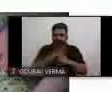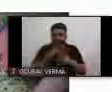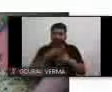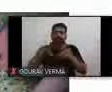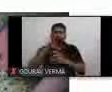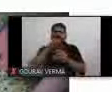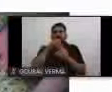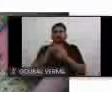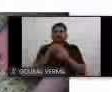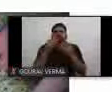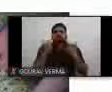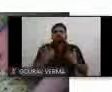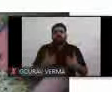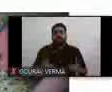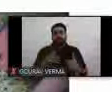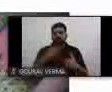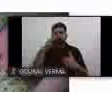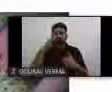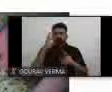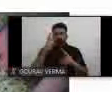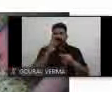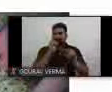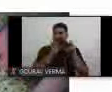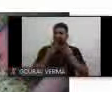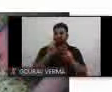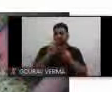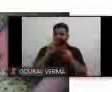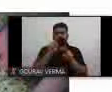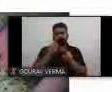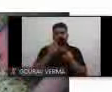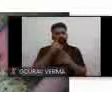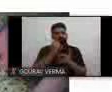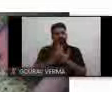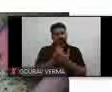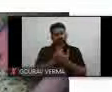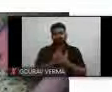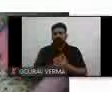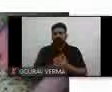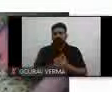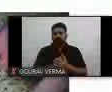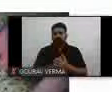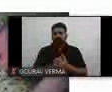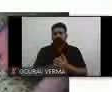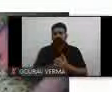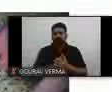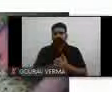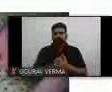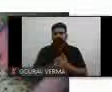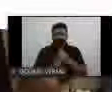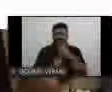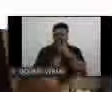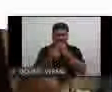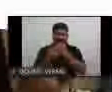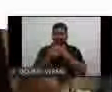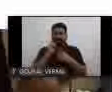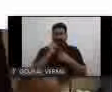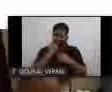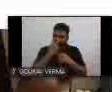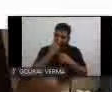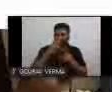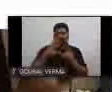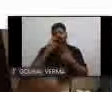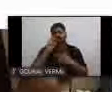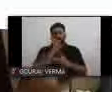also very important while assessing functional assessment of children with visual impairment of blind and multiple